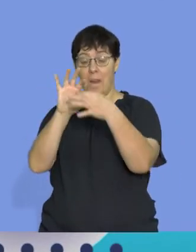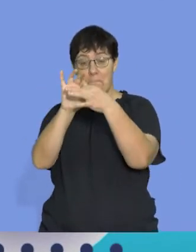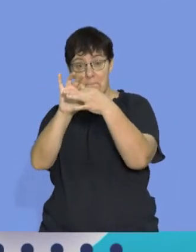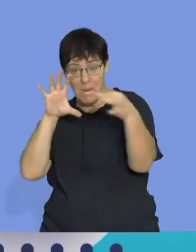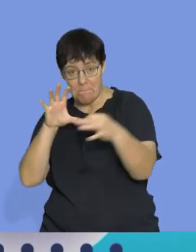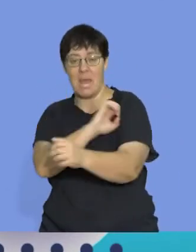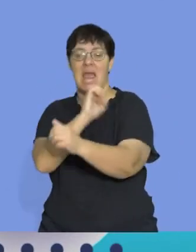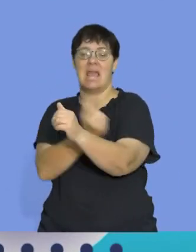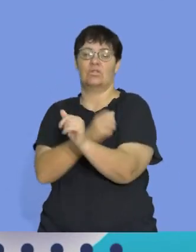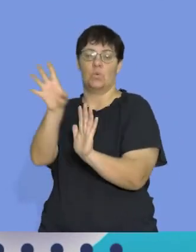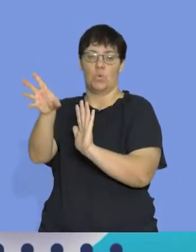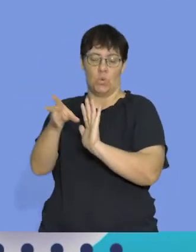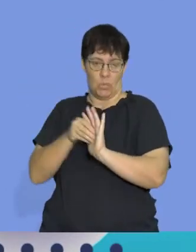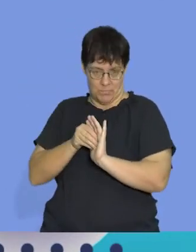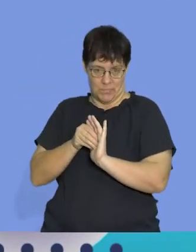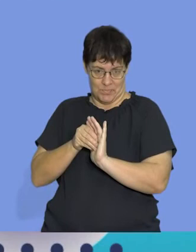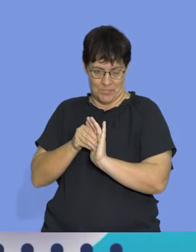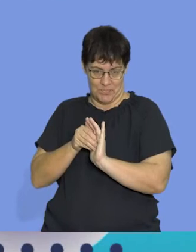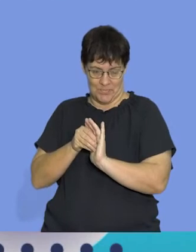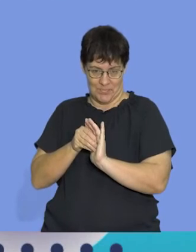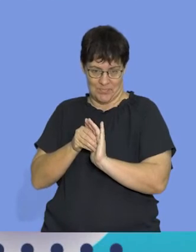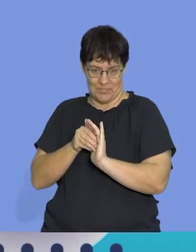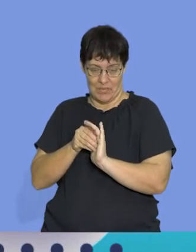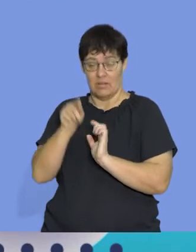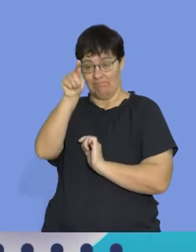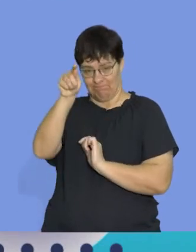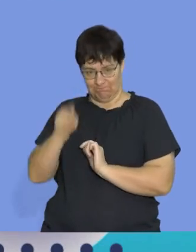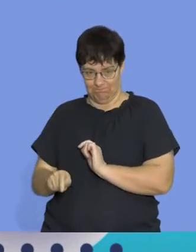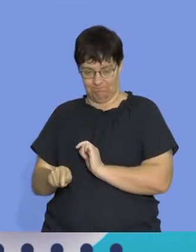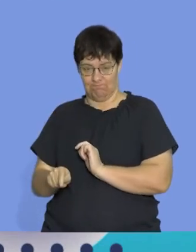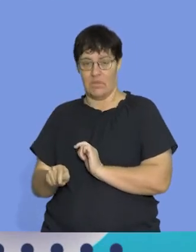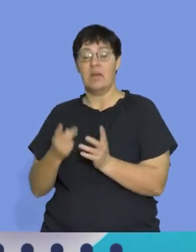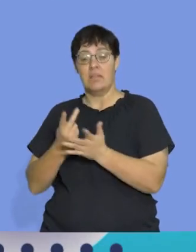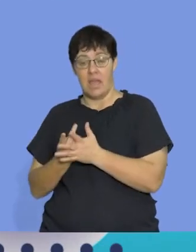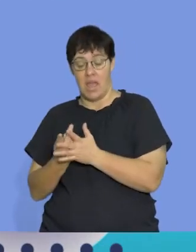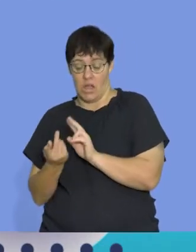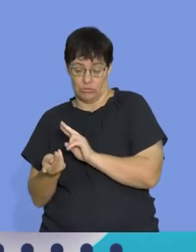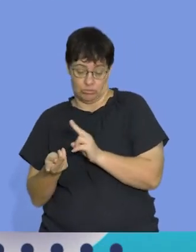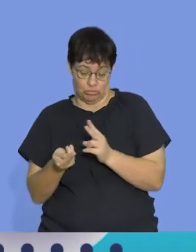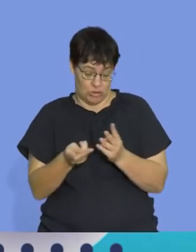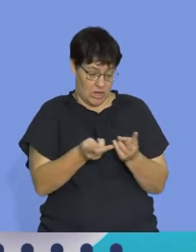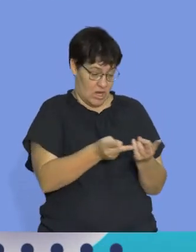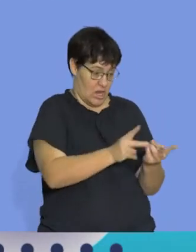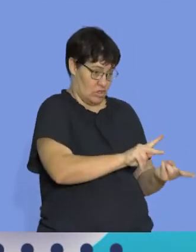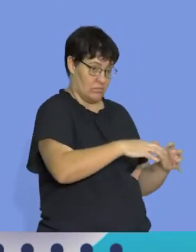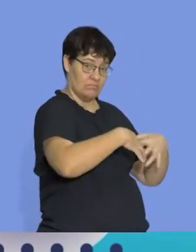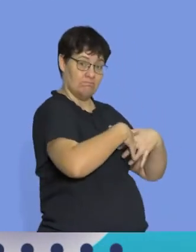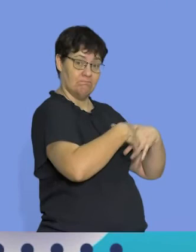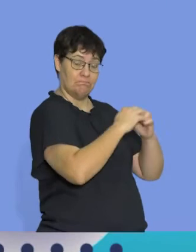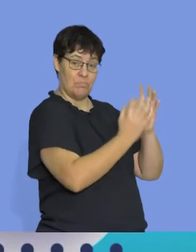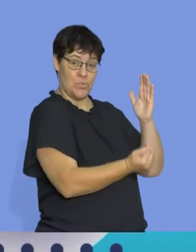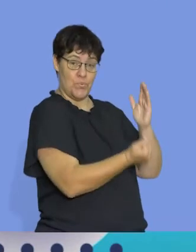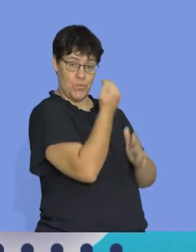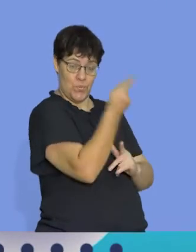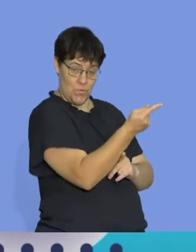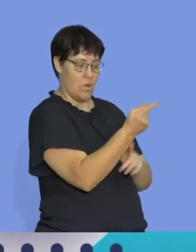break existing bonds within, the reacting particles. And while the process of, formation of new